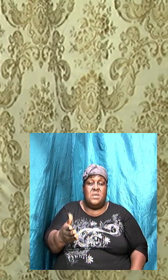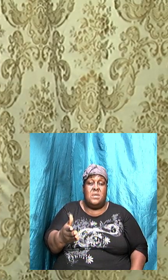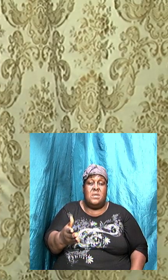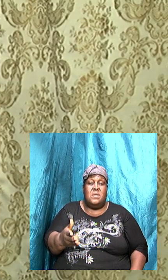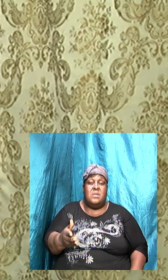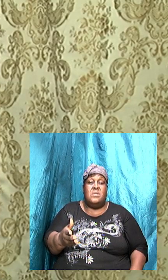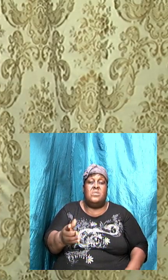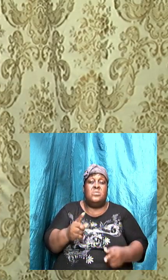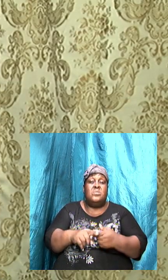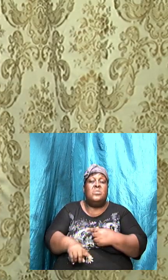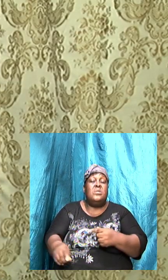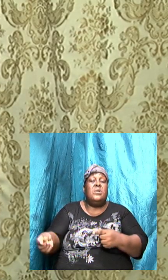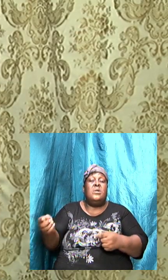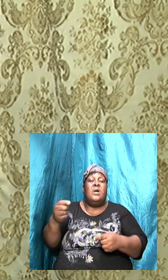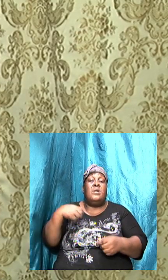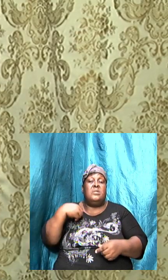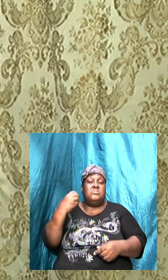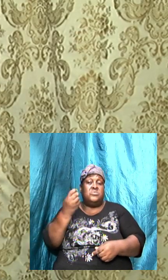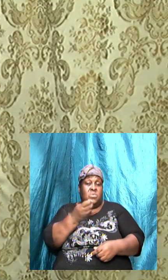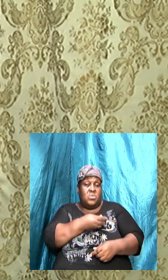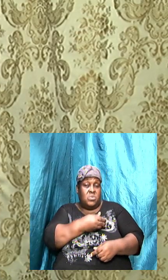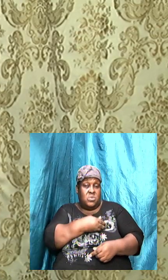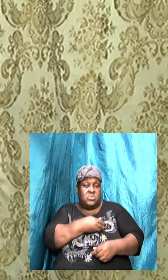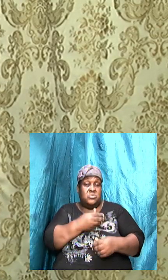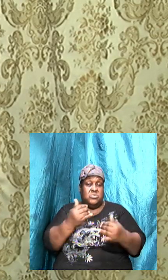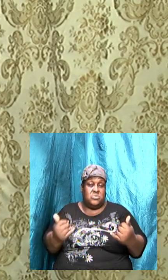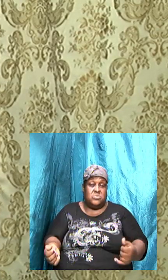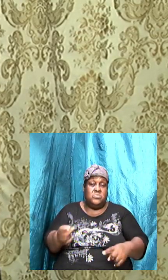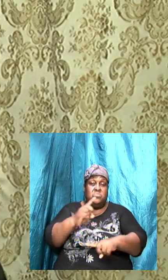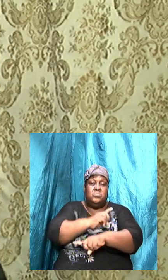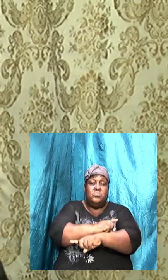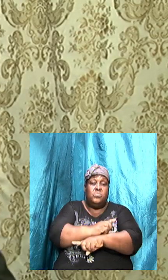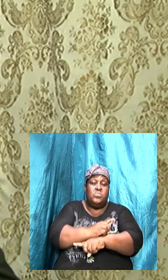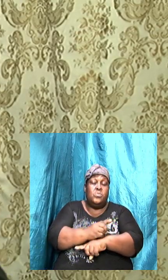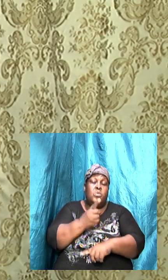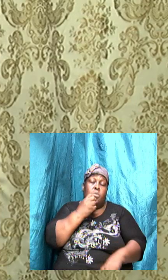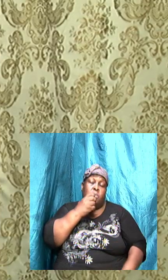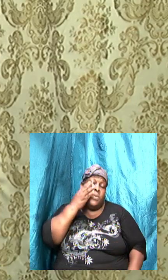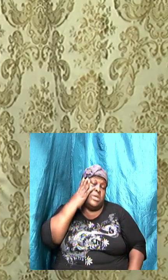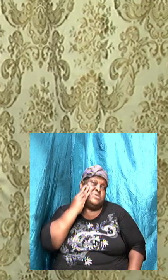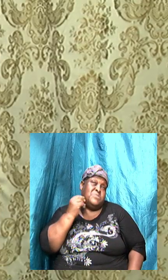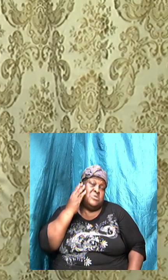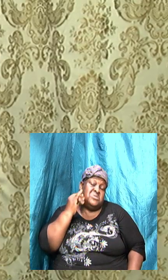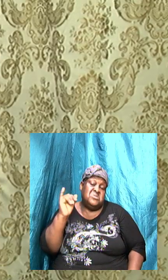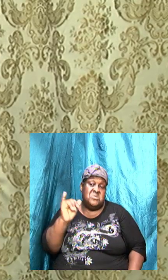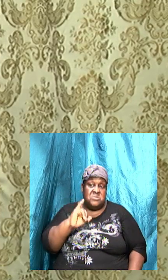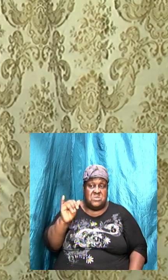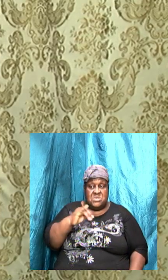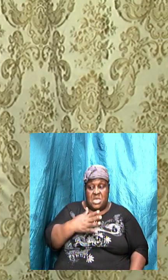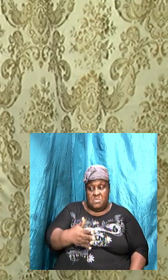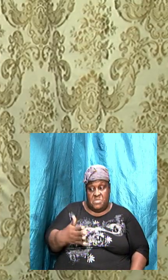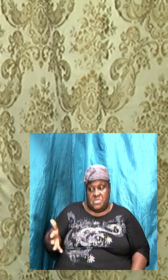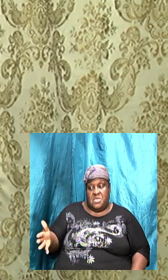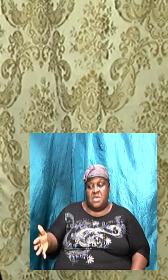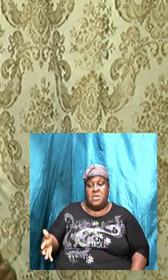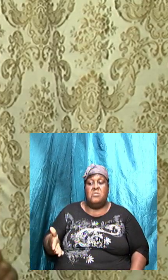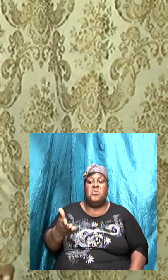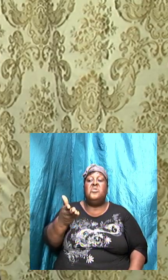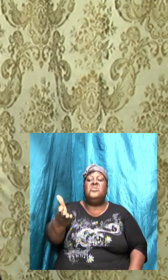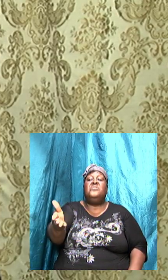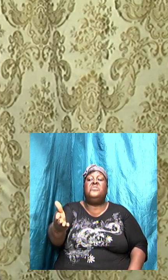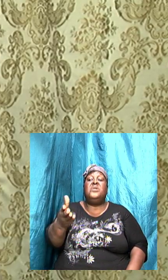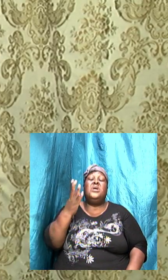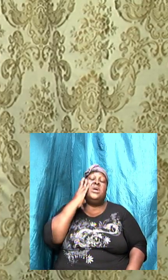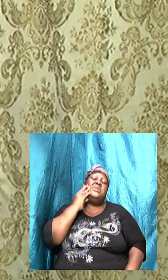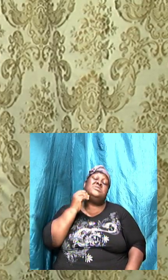to us today who are experiencing the same kind of things that they